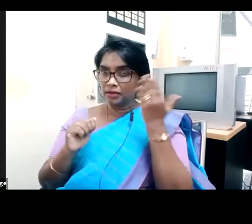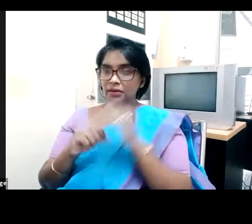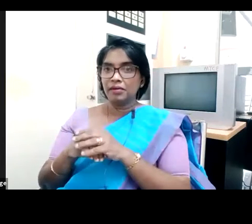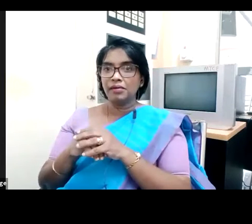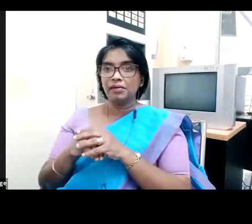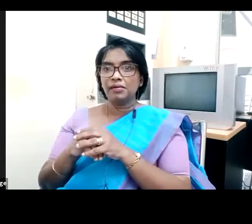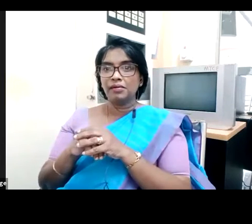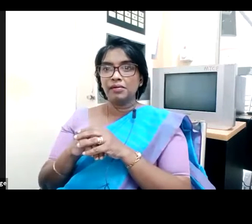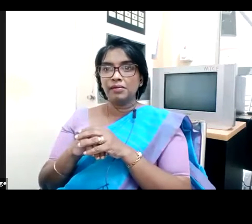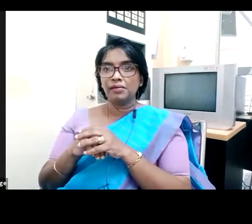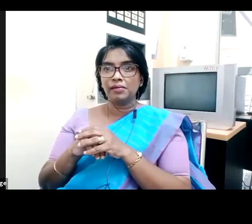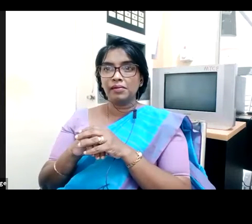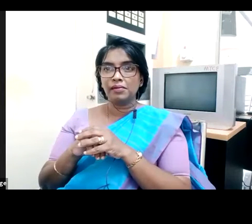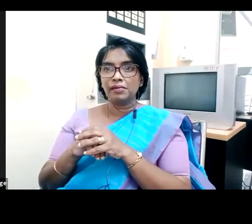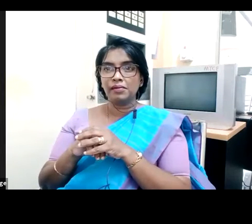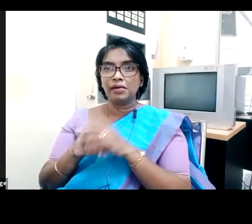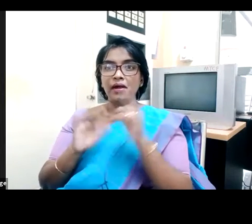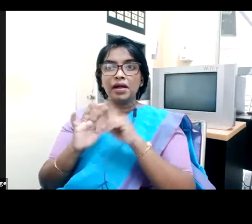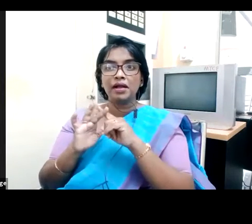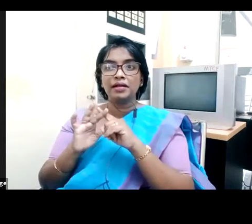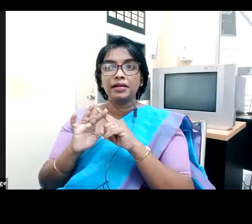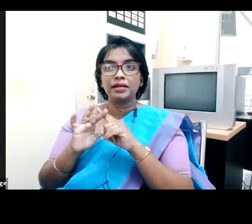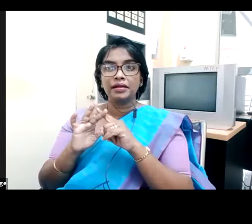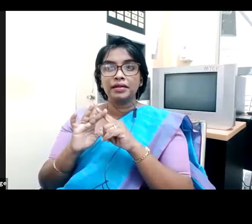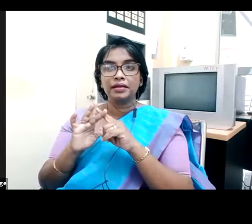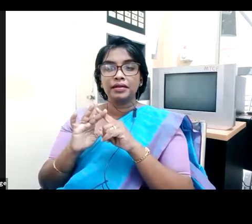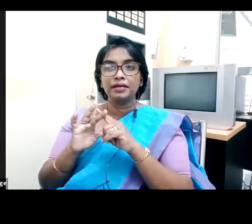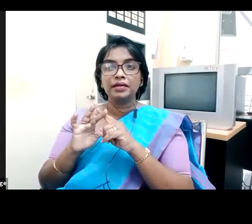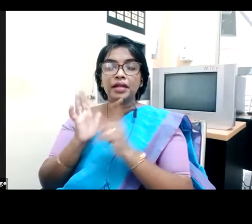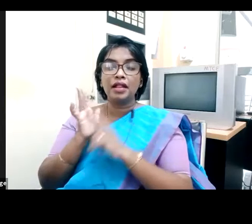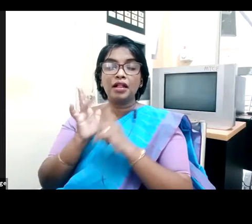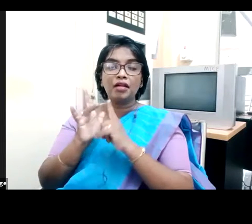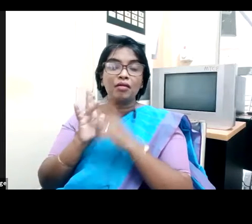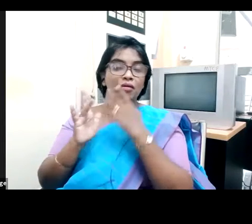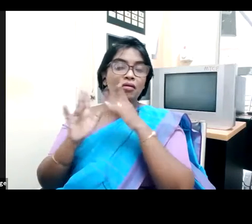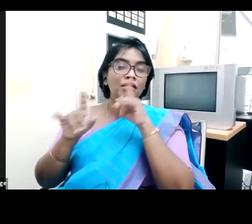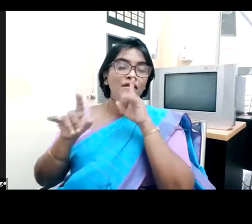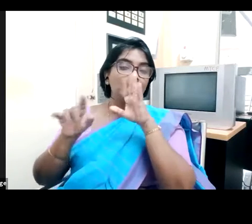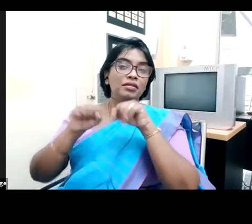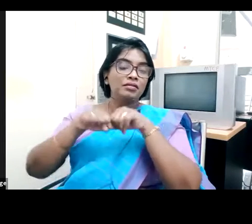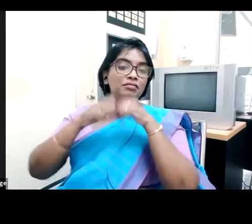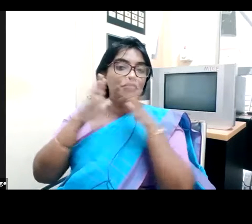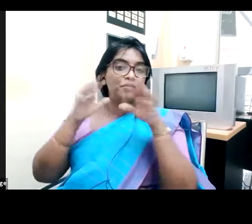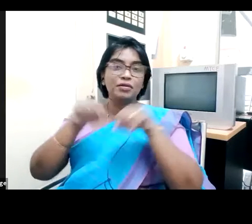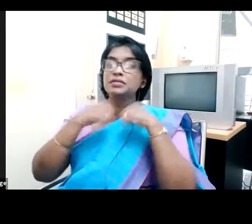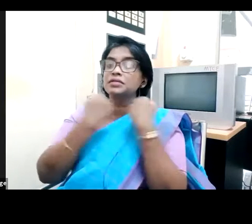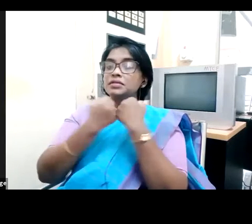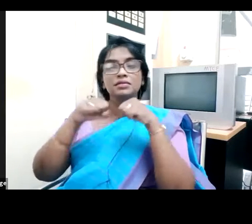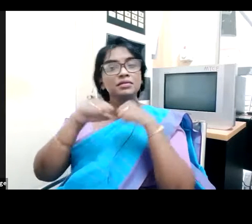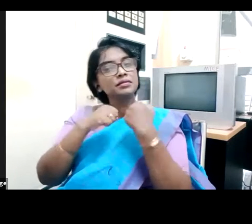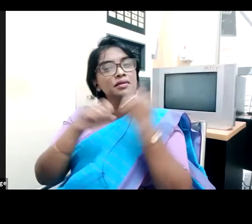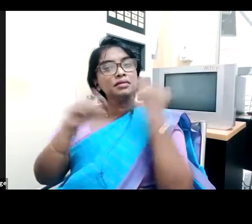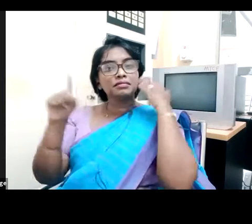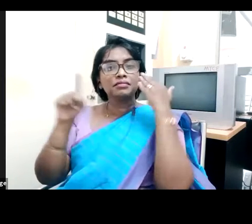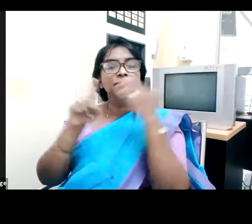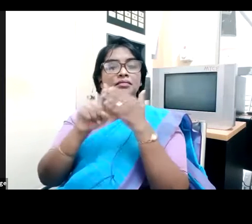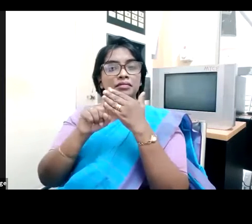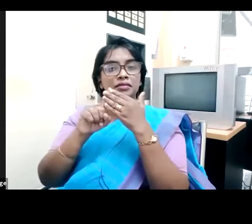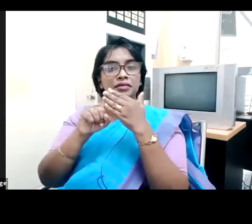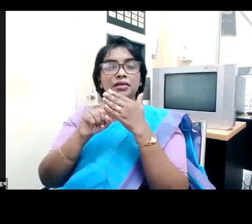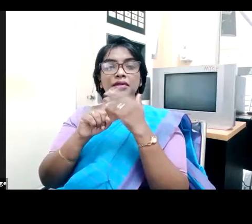Enterprise Declaration. It was put up to date in 2017 and includes,